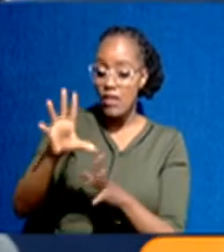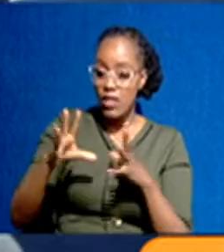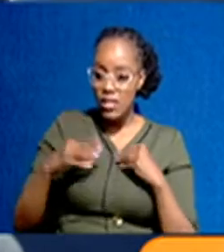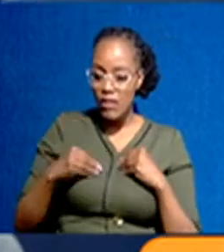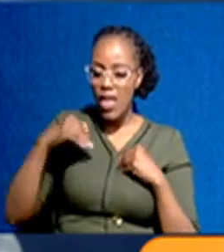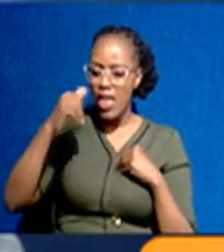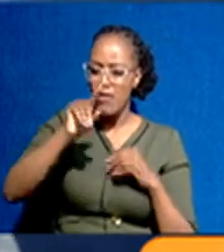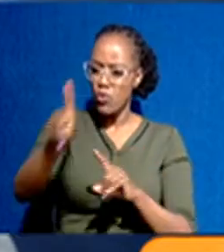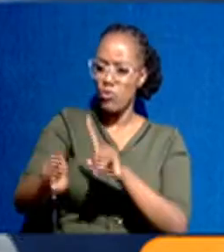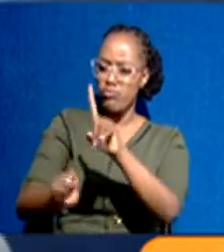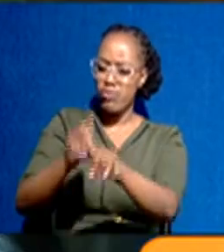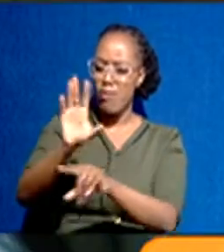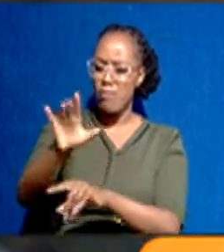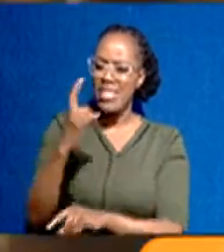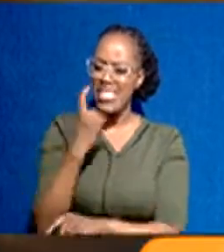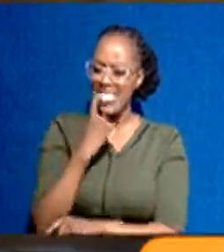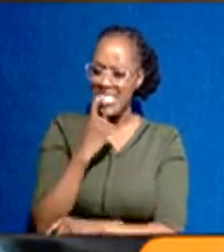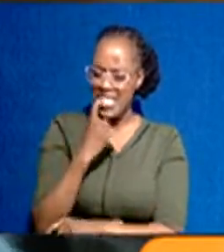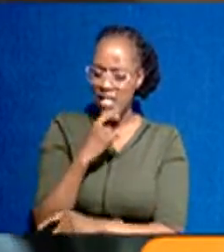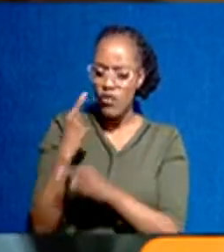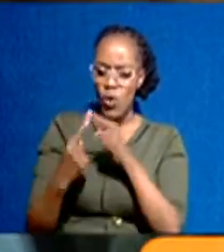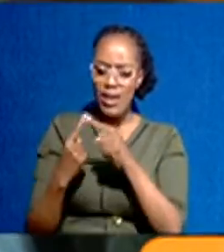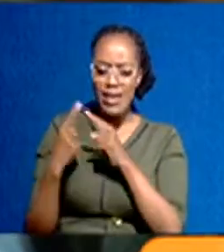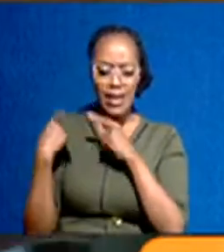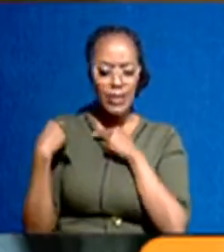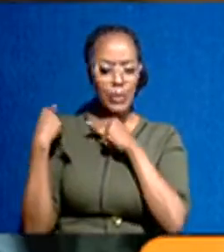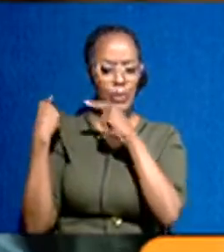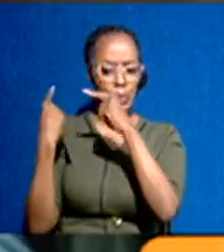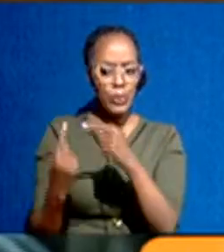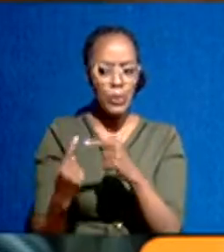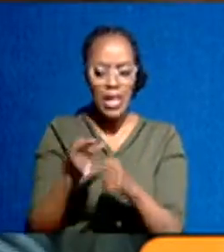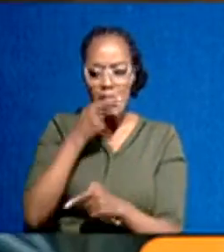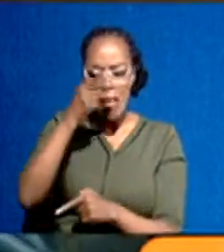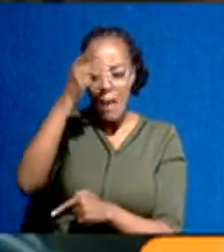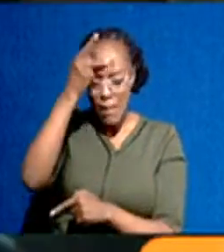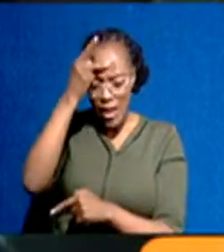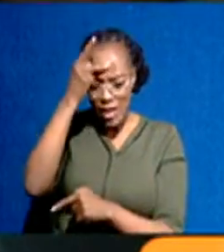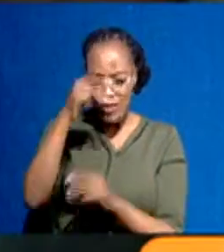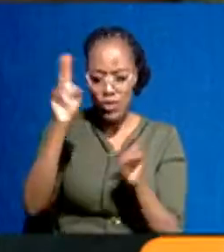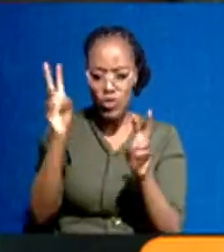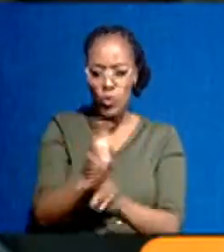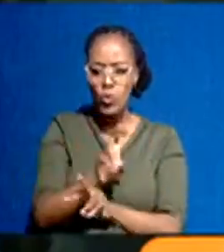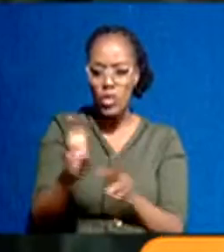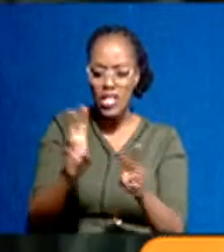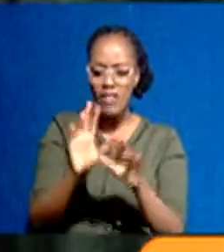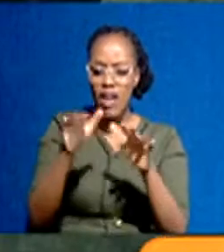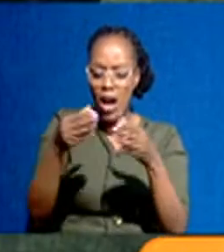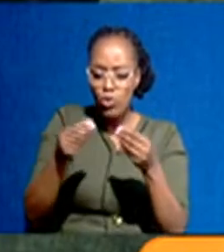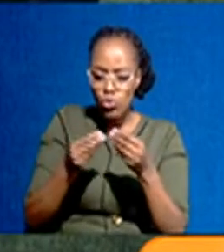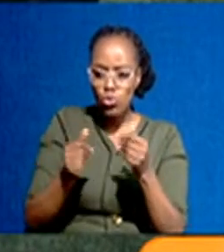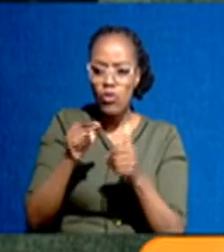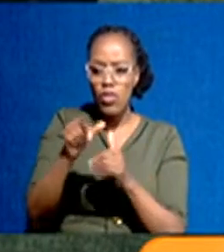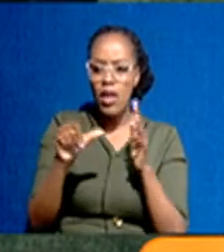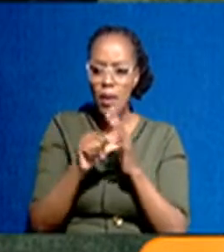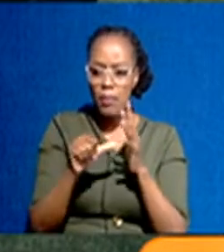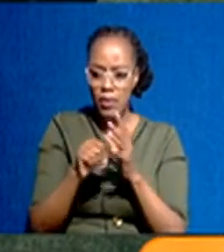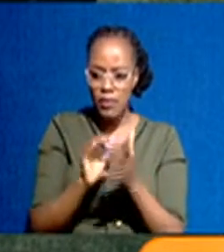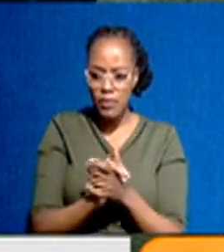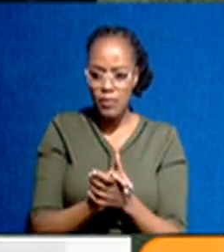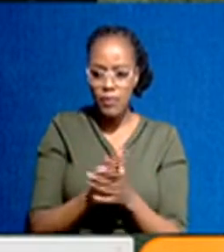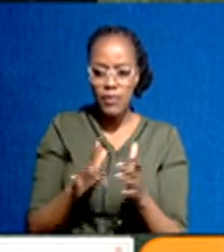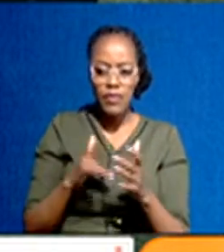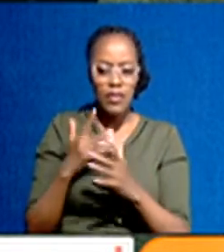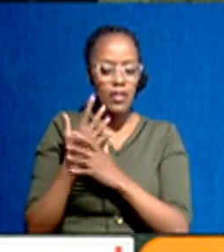constant questions about his teeth for years, as his parents desperately looked for a remedy. It was